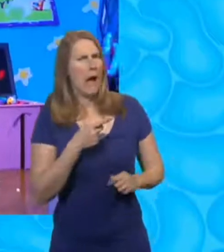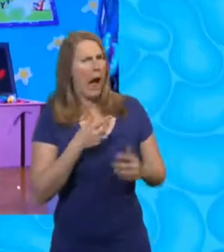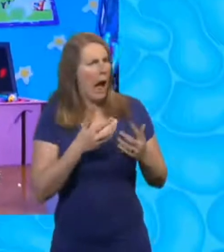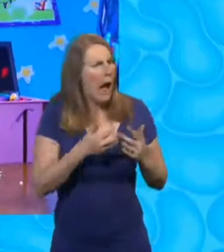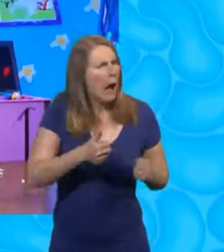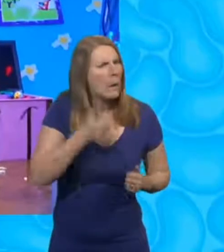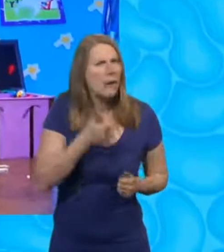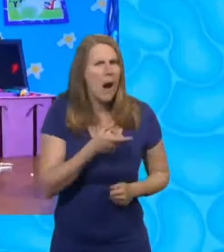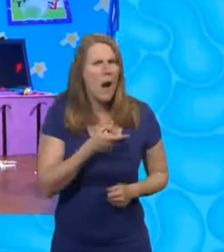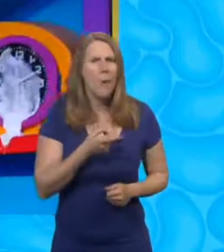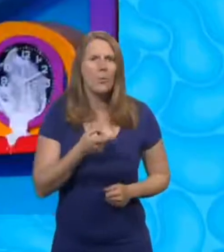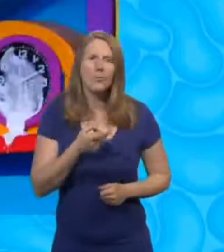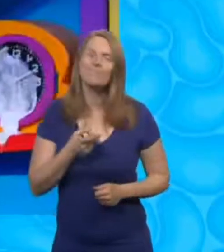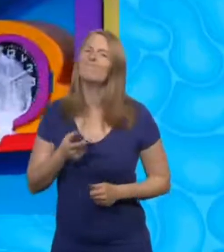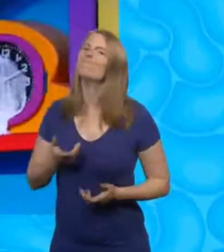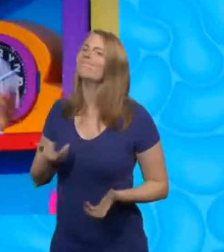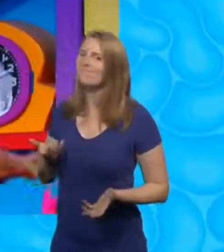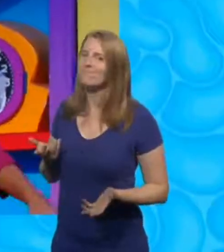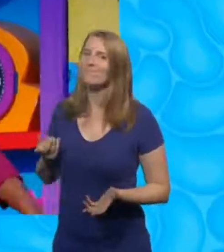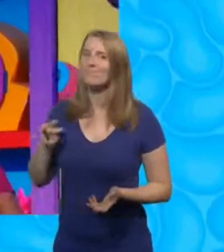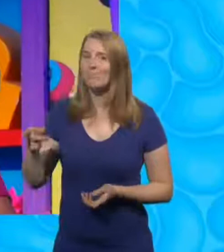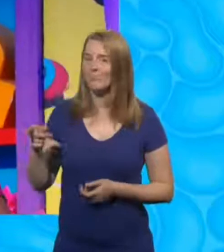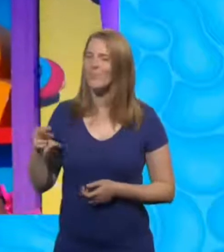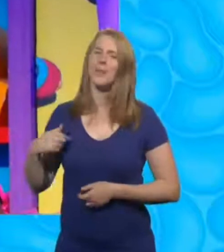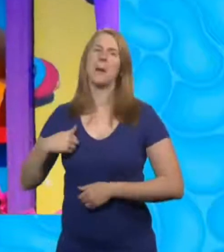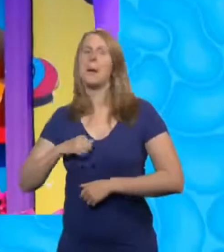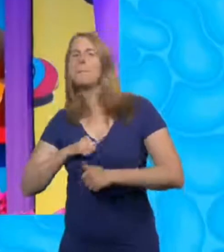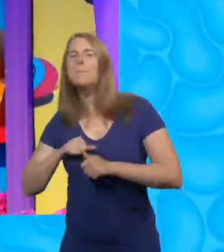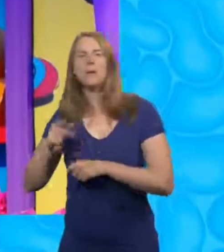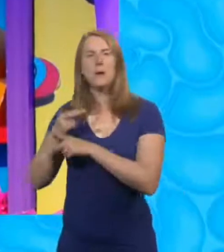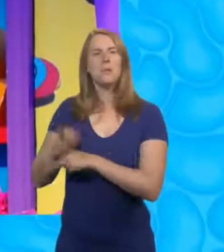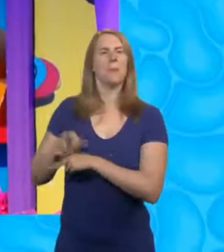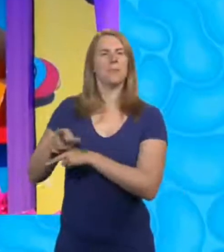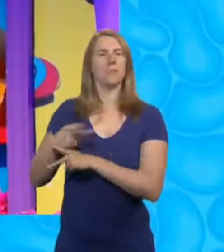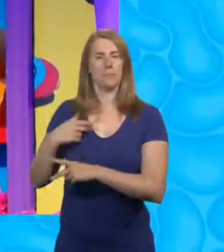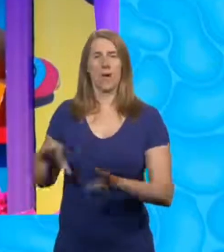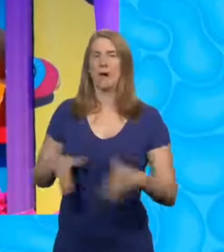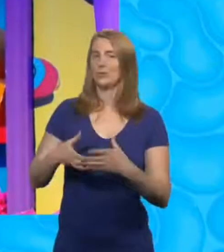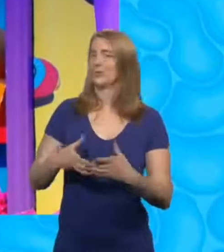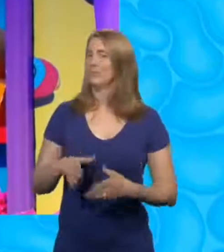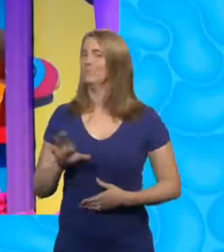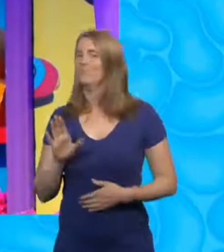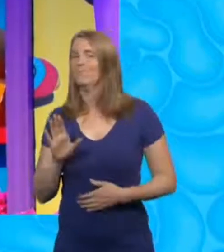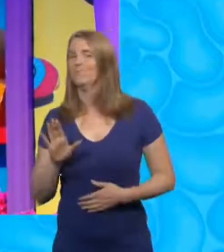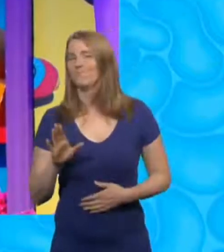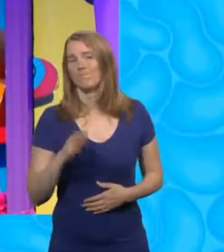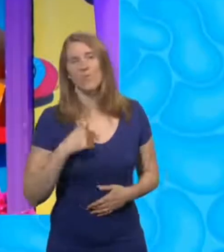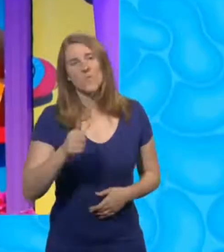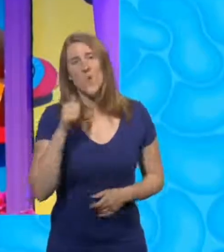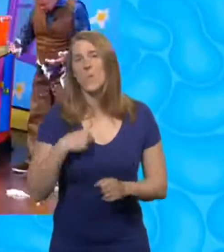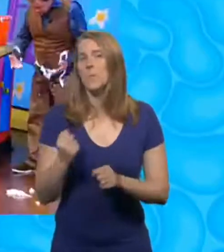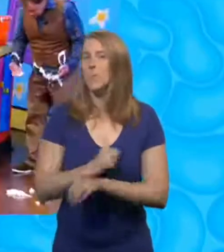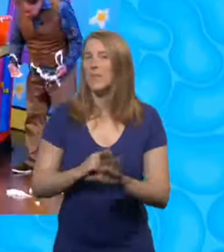Yes, but how did you know? I'm the best monster sitter the monster sitting agency's got. Oh. Nothing gets past